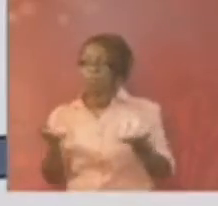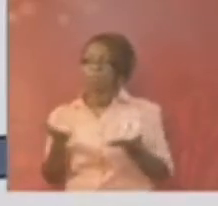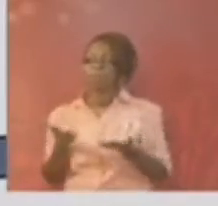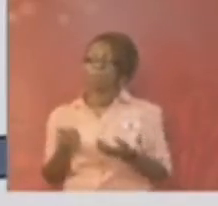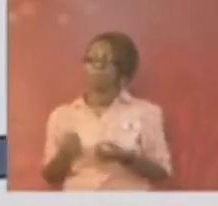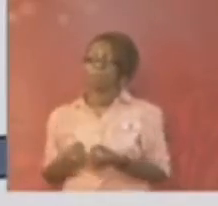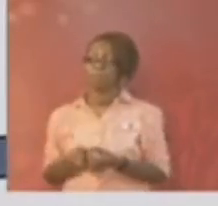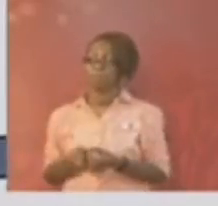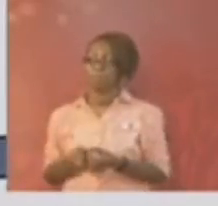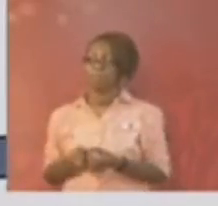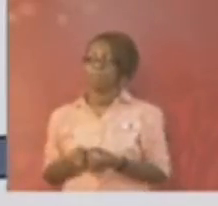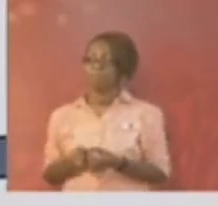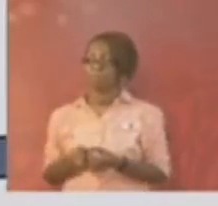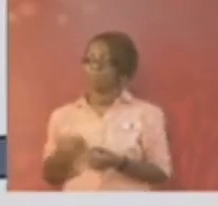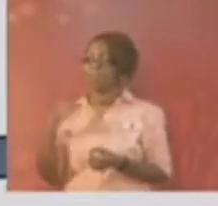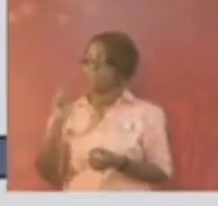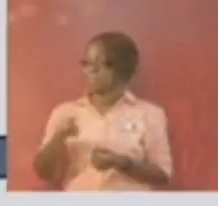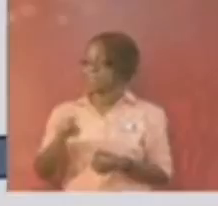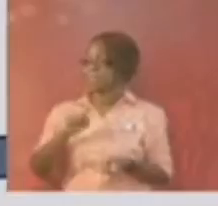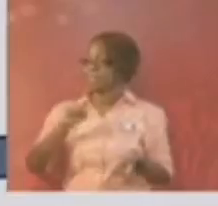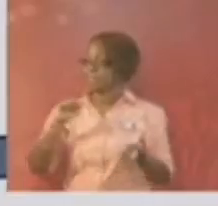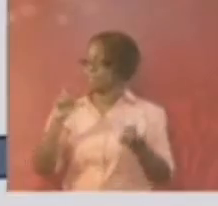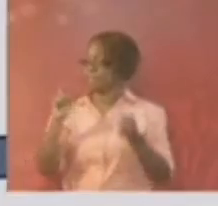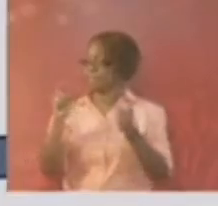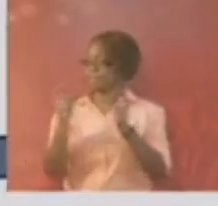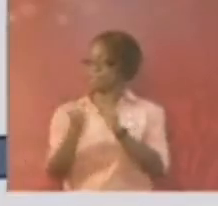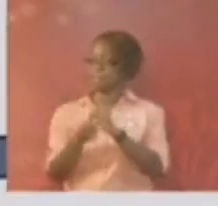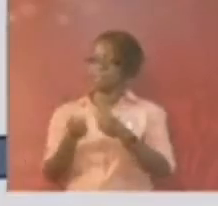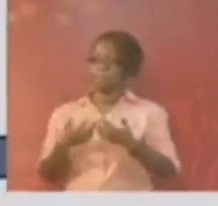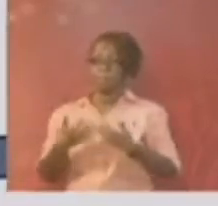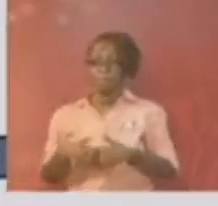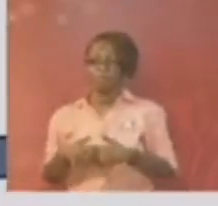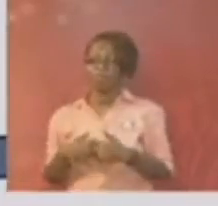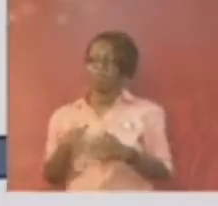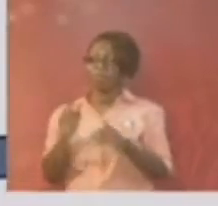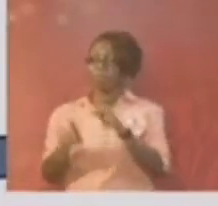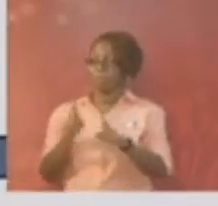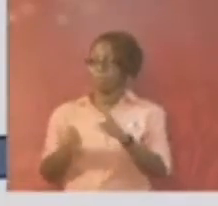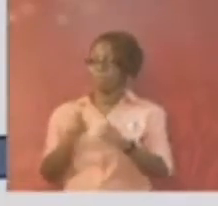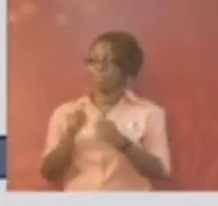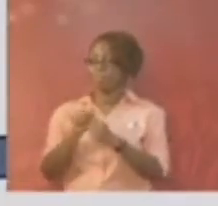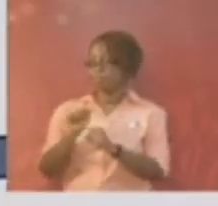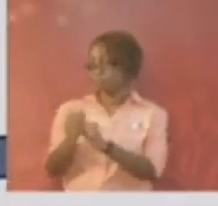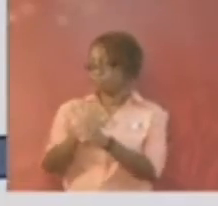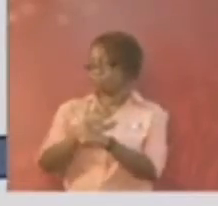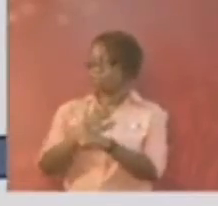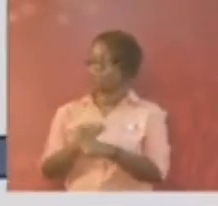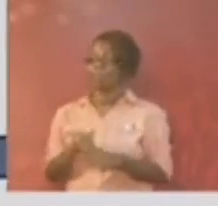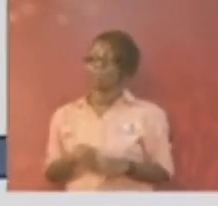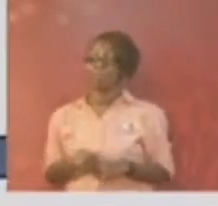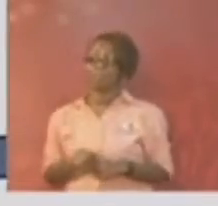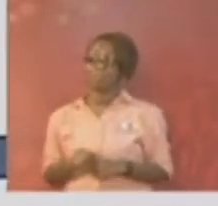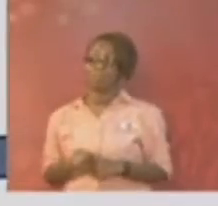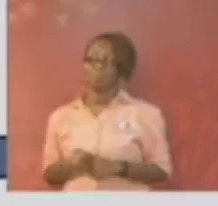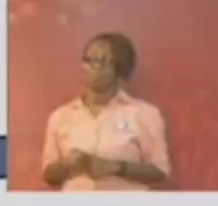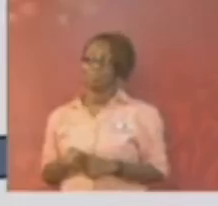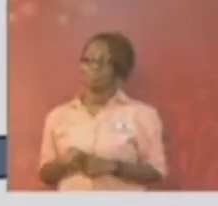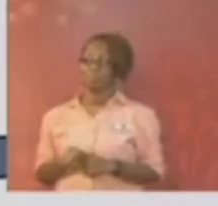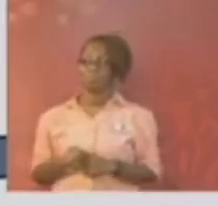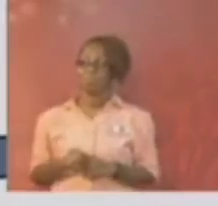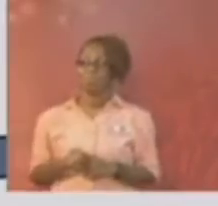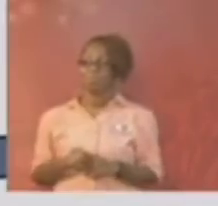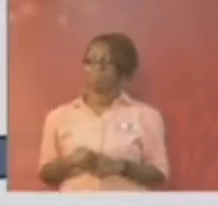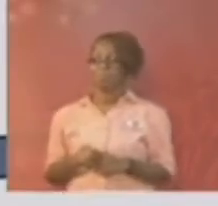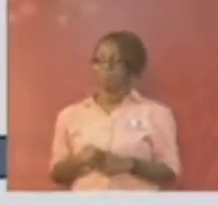be adapted to treat with this population. The mental health services at the North